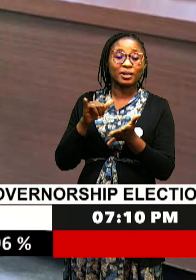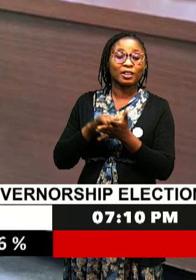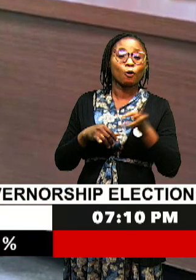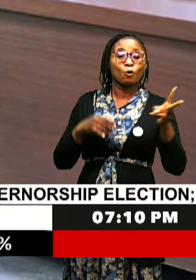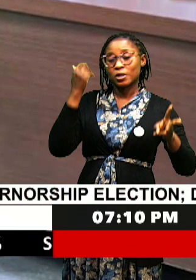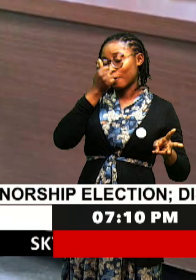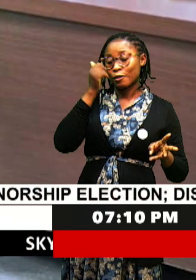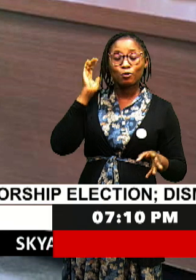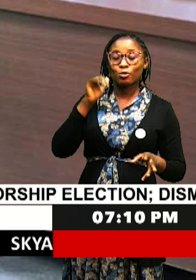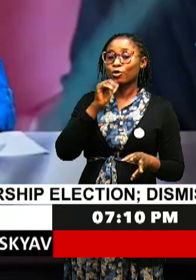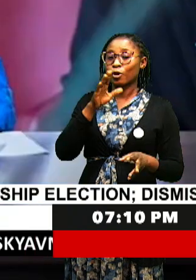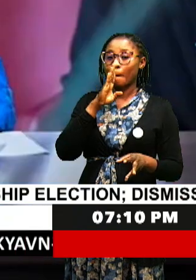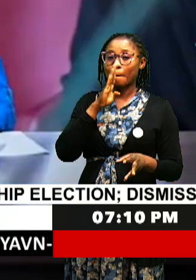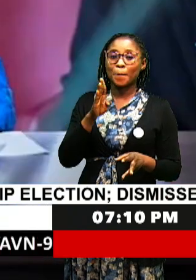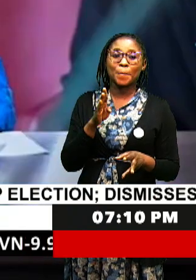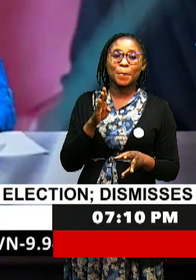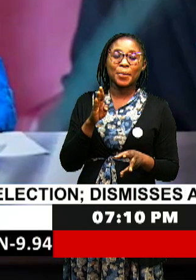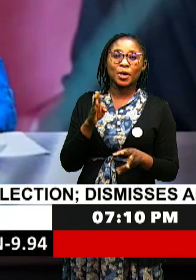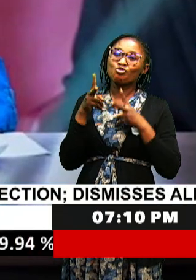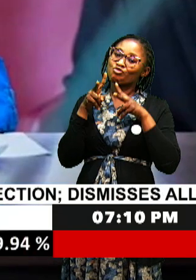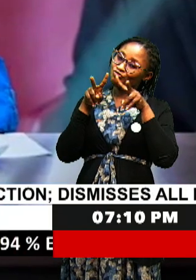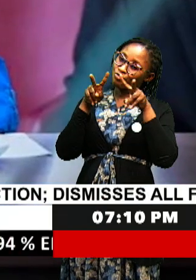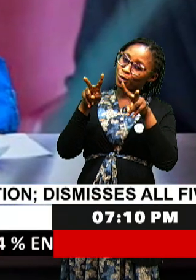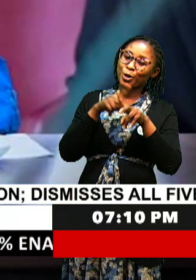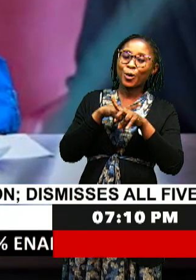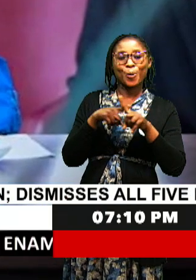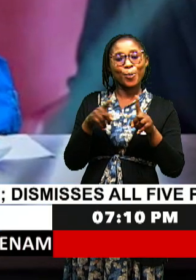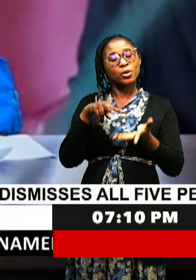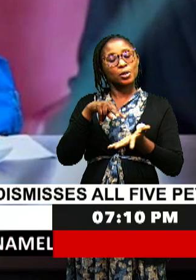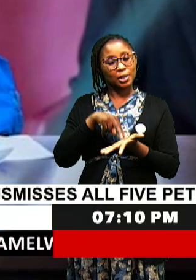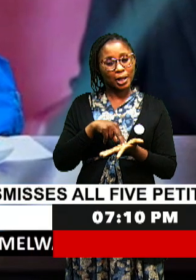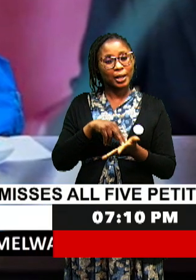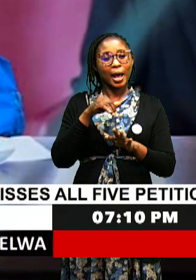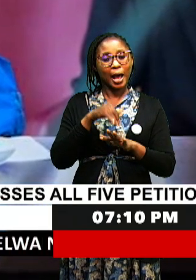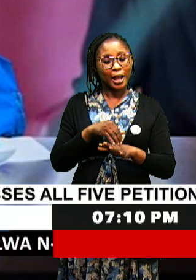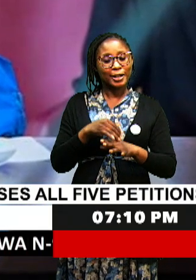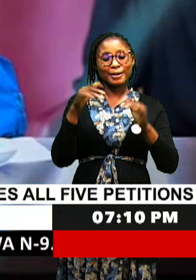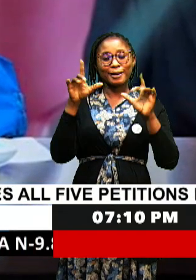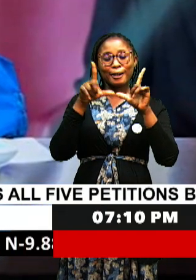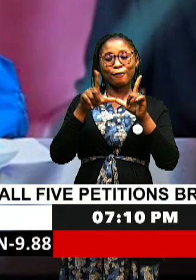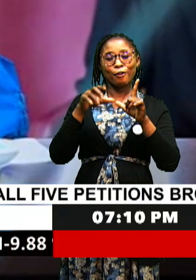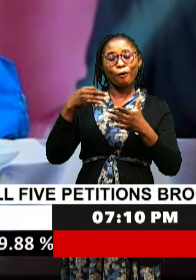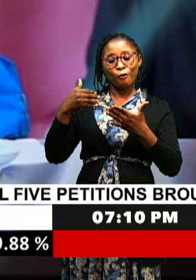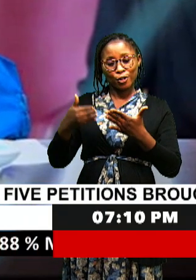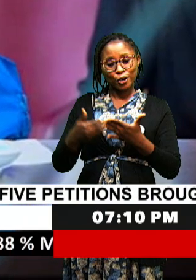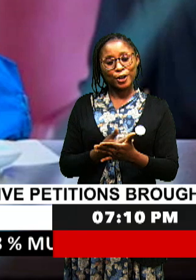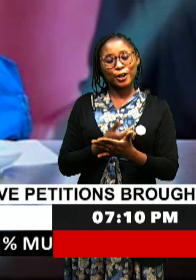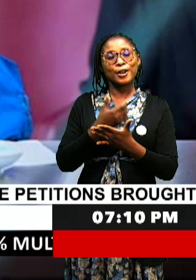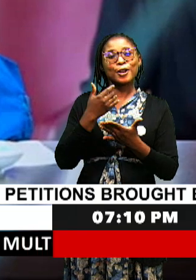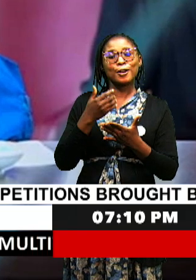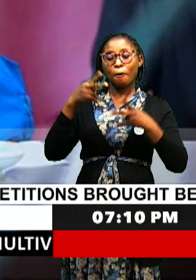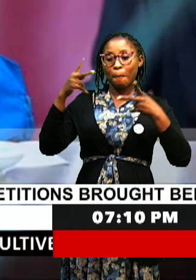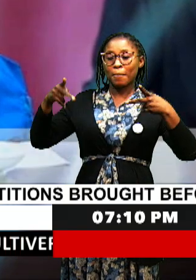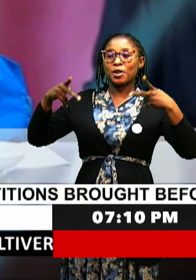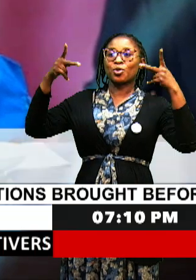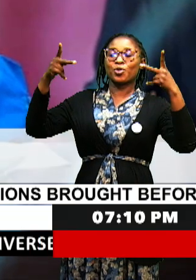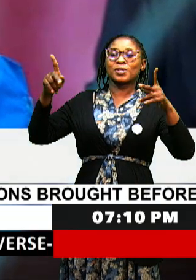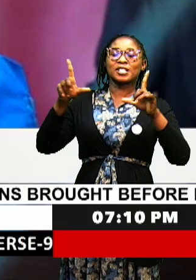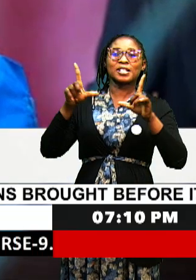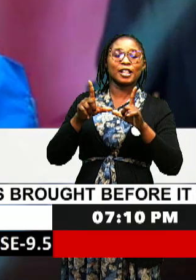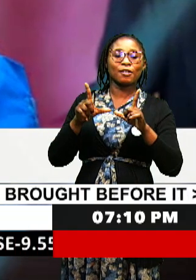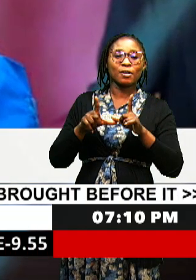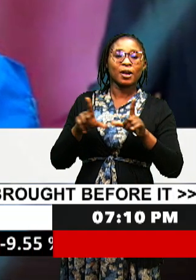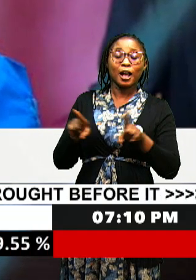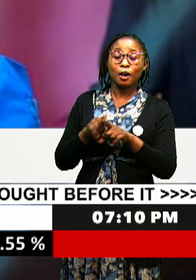will no longer be a spectator, but rather stand at the threshold of a new Atlantic era of prosperity as a